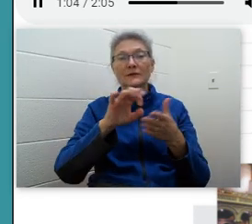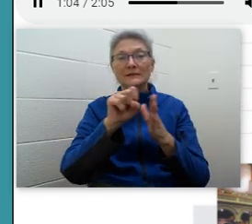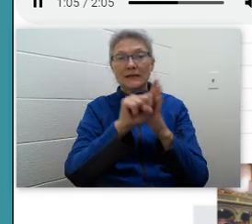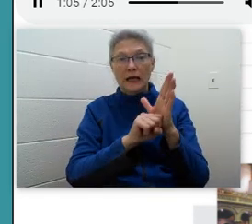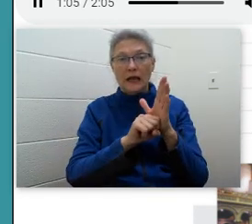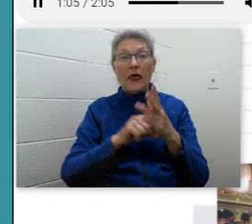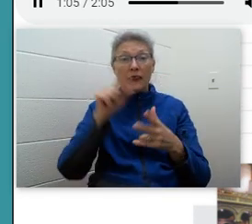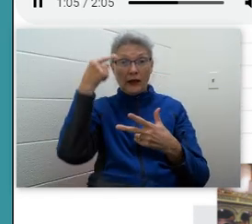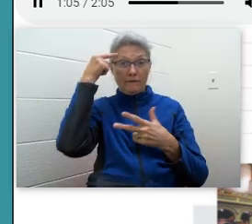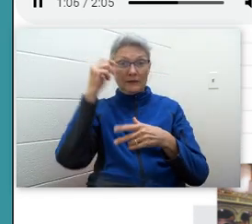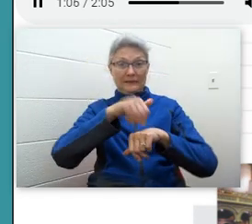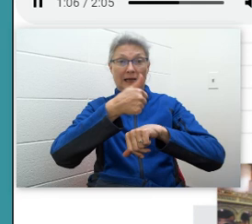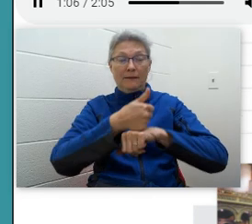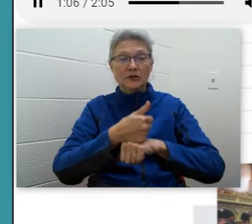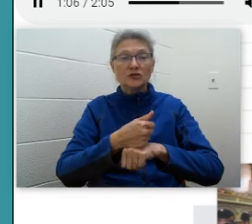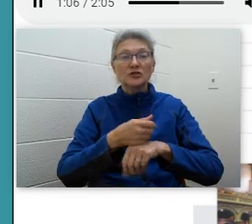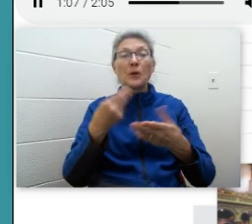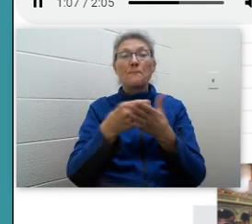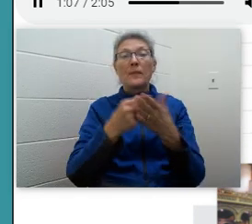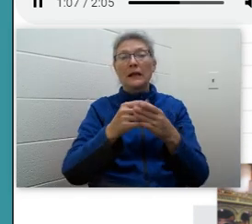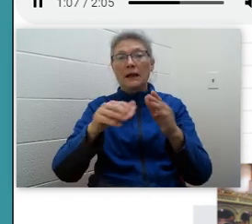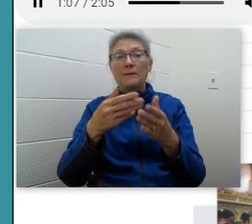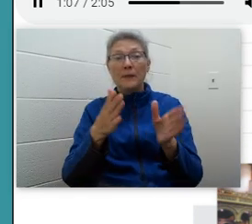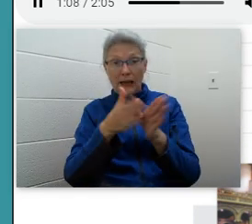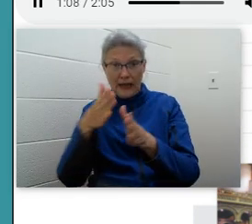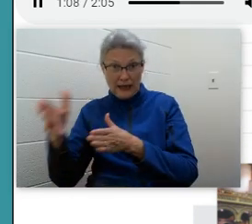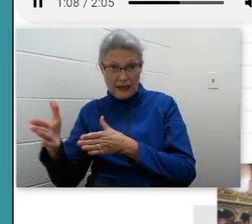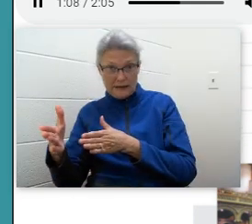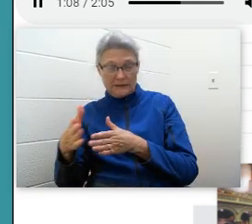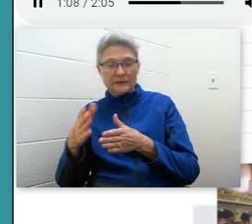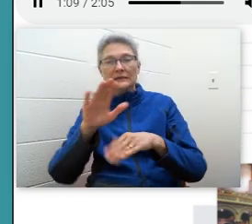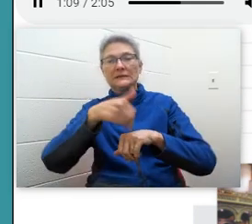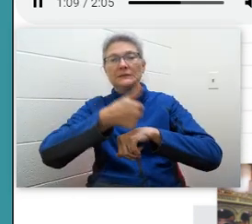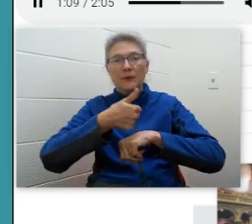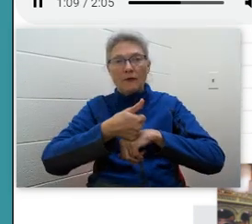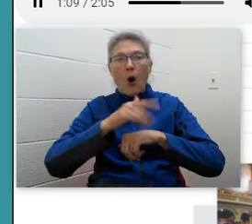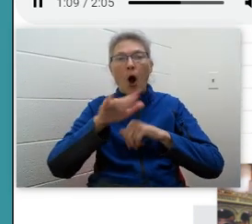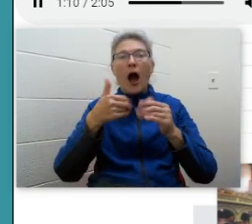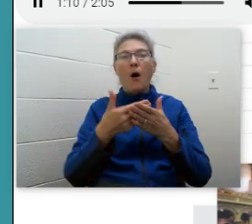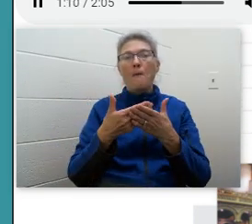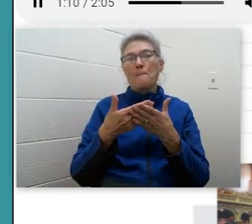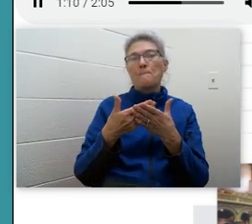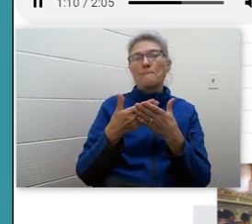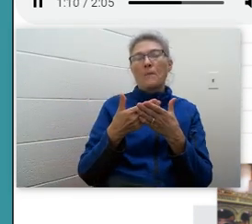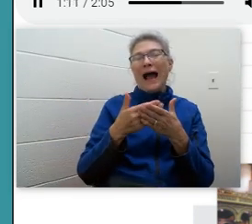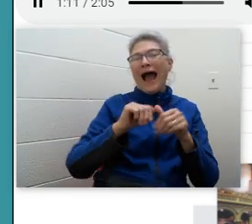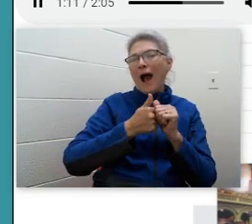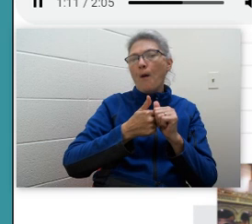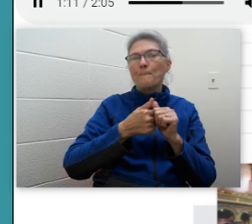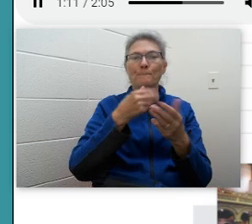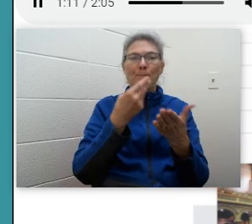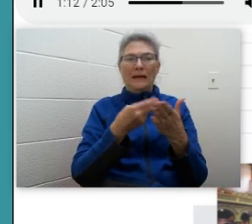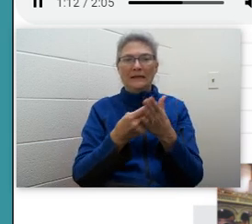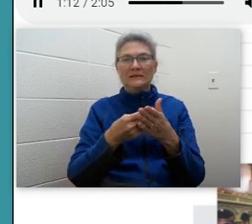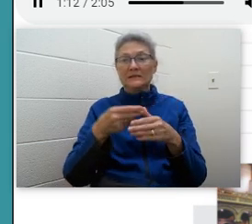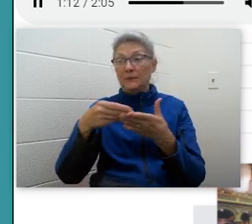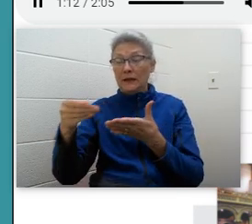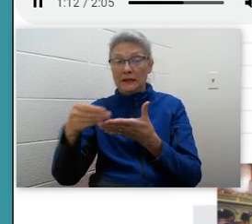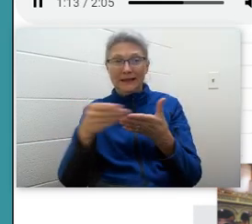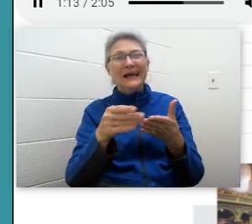to decide how the state's money should be spent. The office of governor is similar to the office of